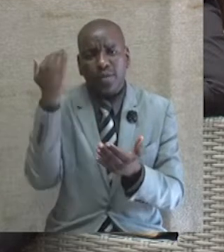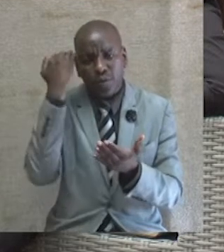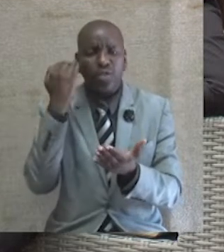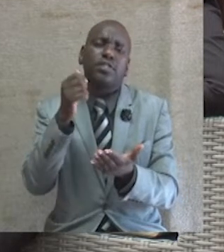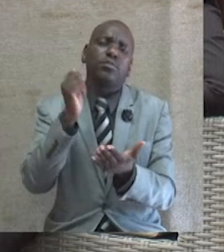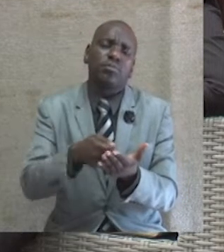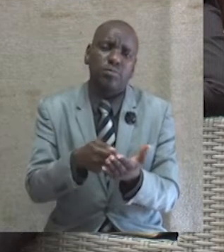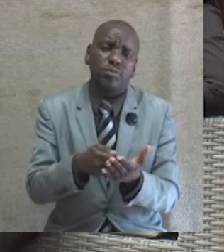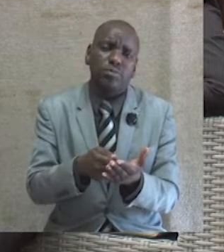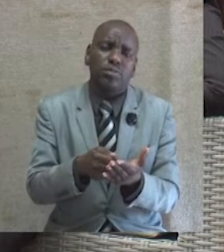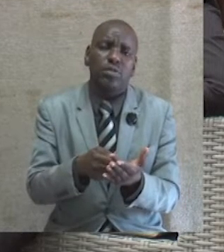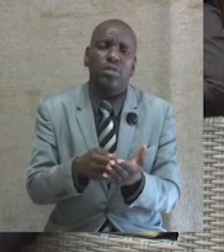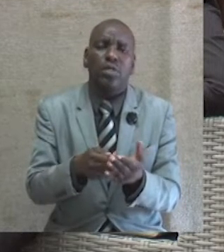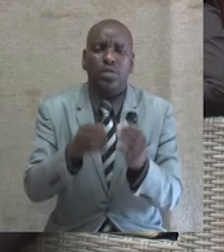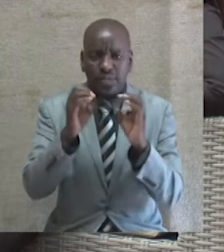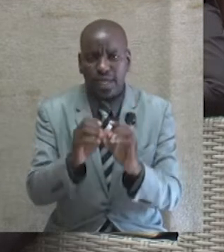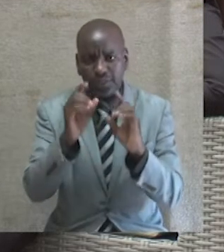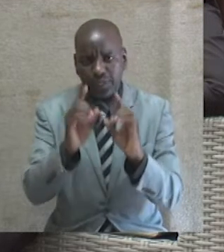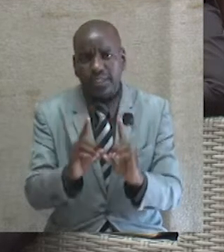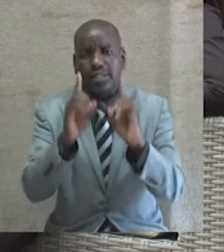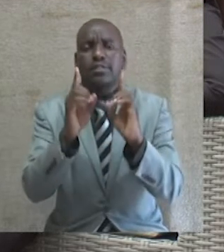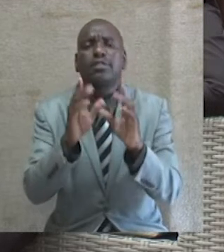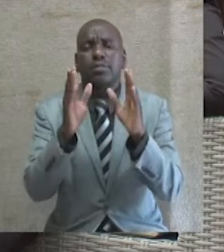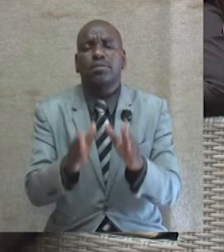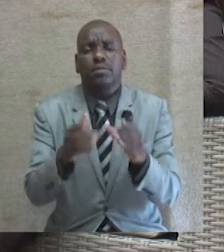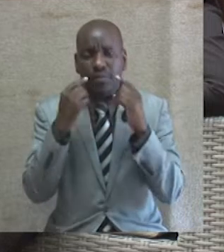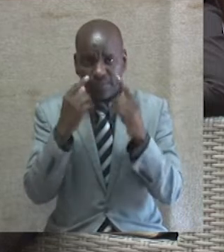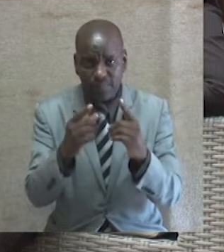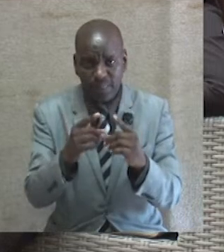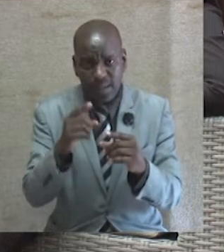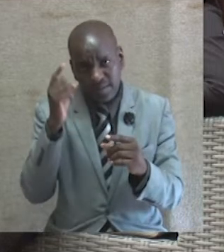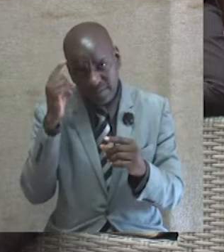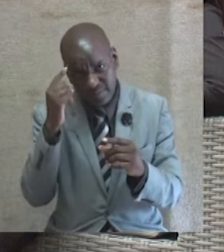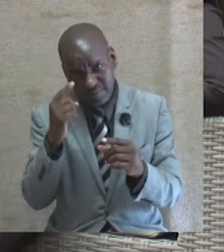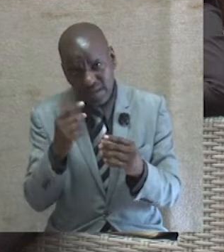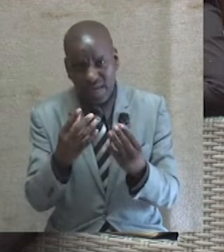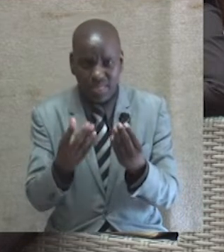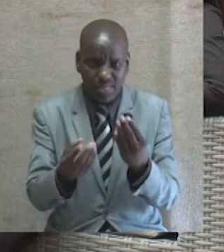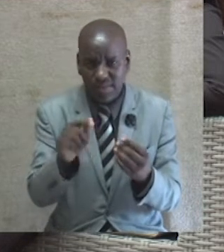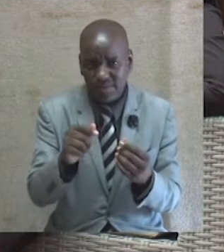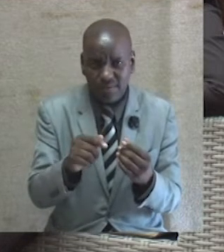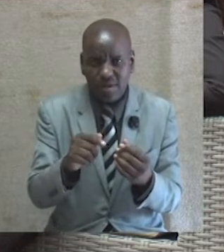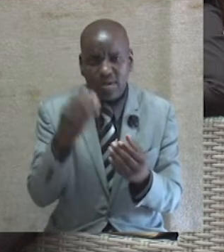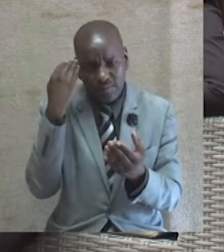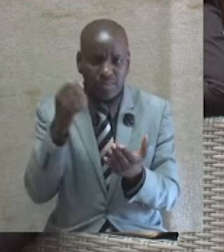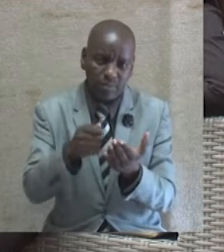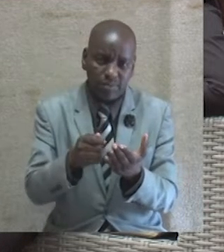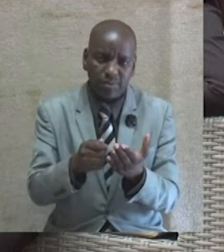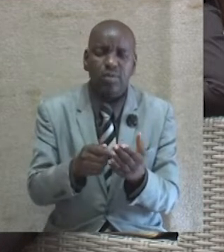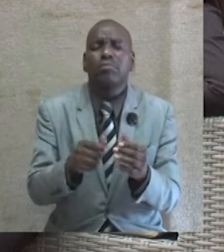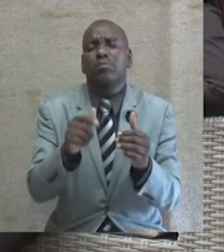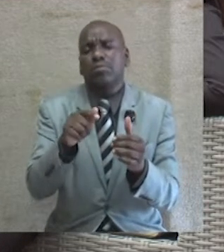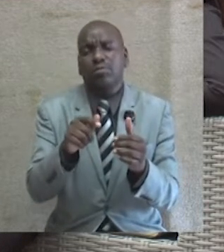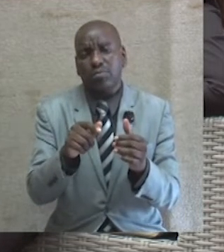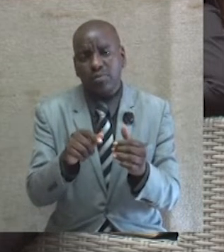court processes, even to the educators themselves, because some of them are not even comfortable with court processes. Like I mentioned